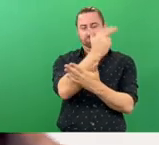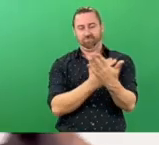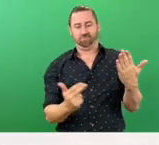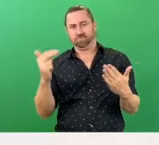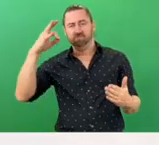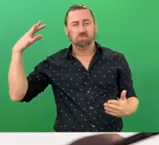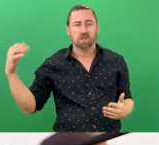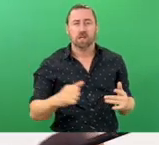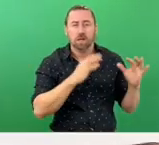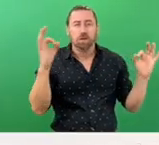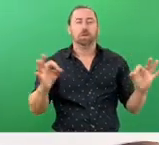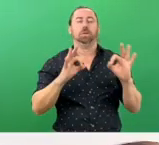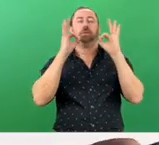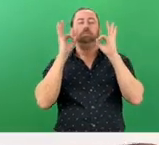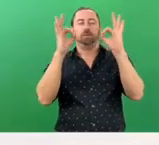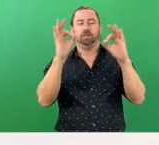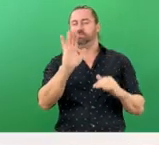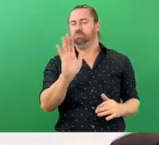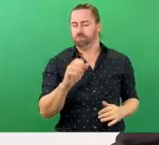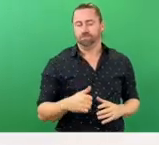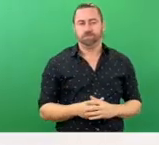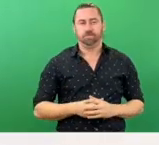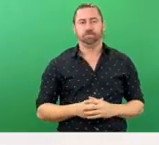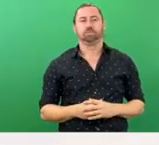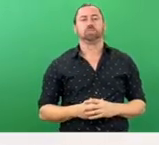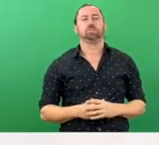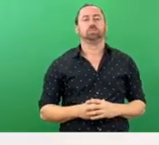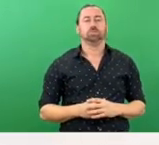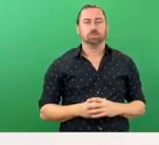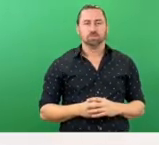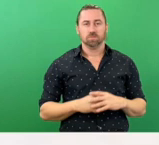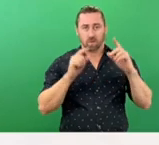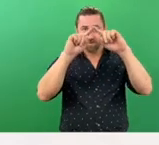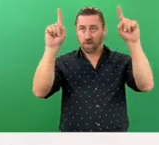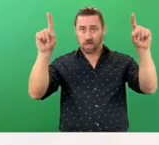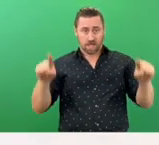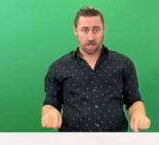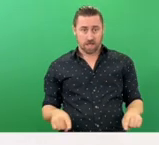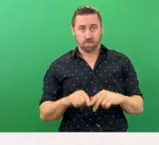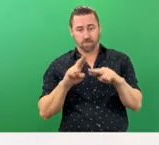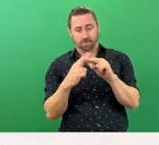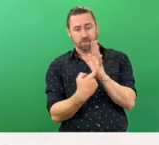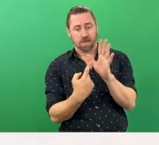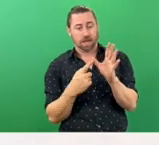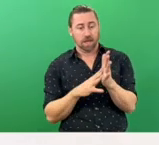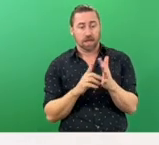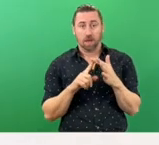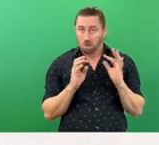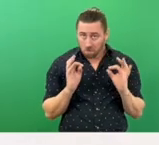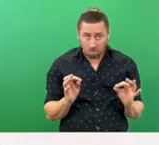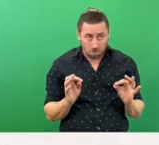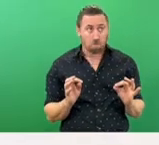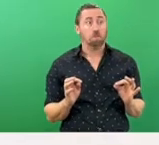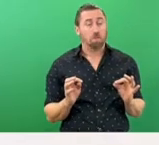be too perfect, right? So give yourself that frame of the honesty mirror, and then